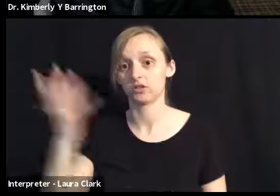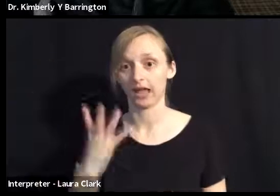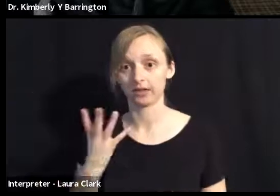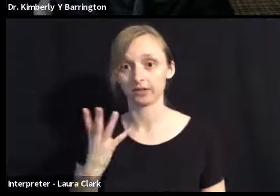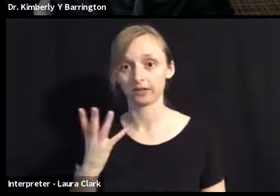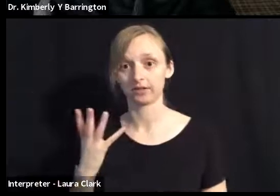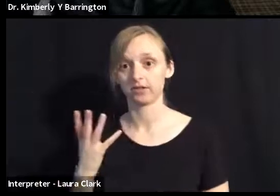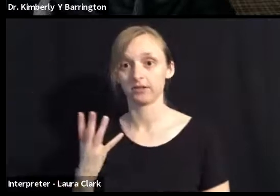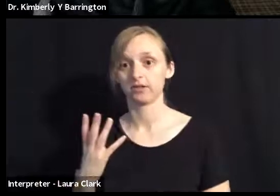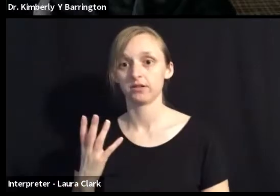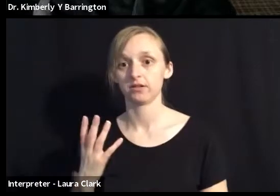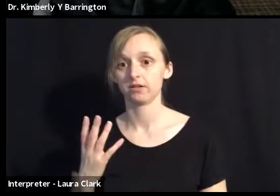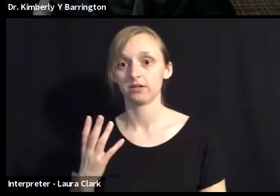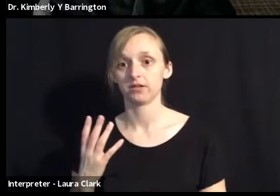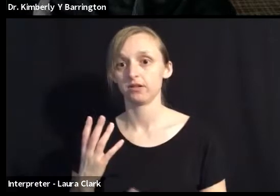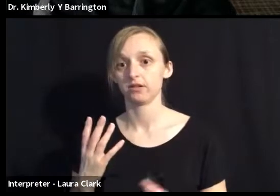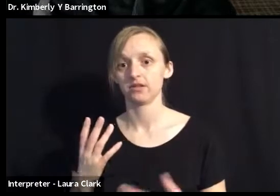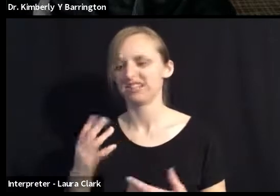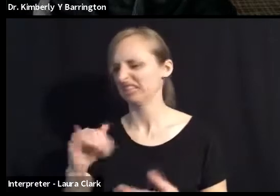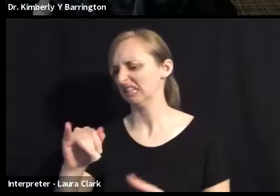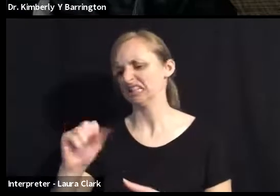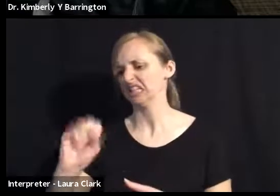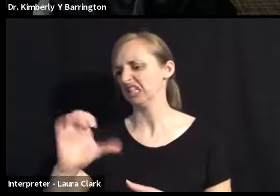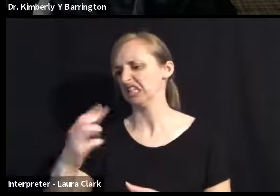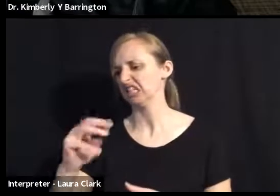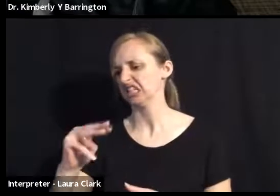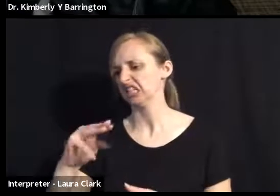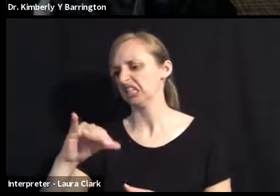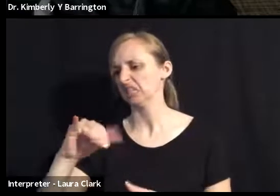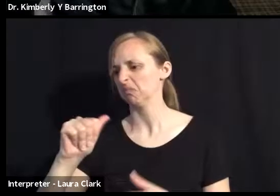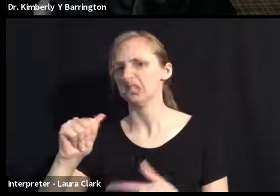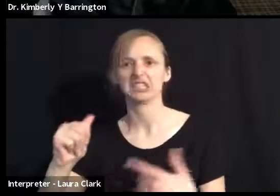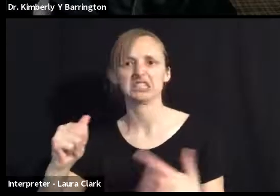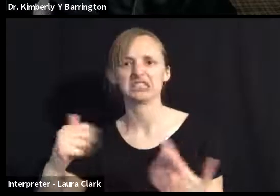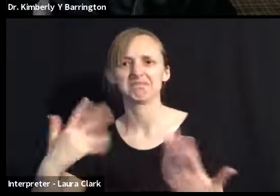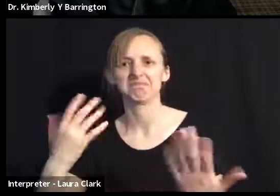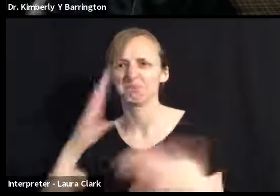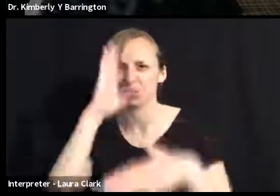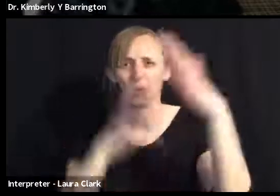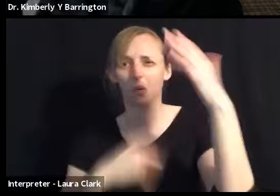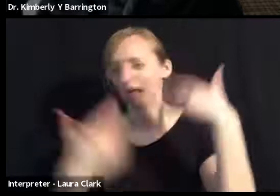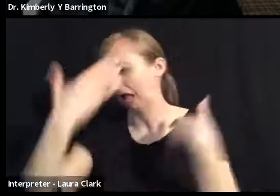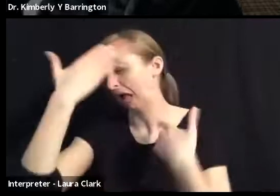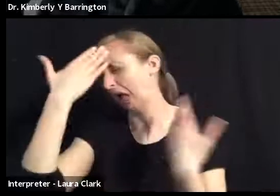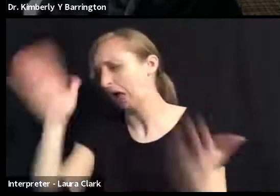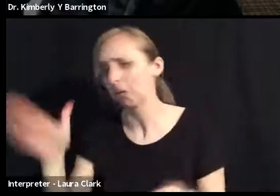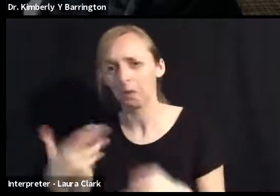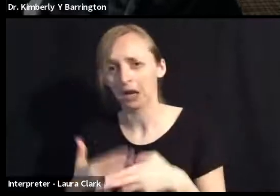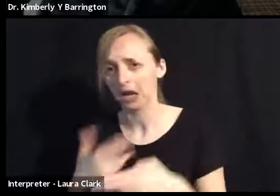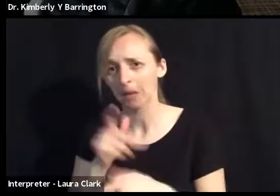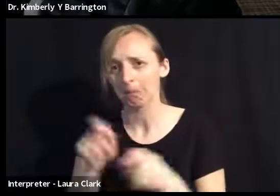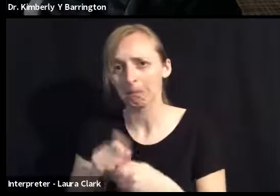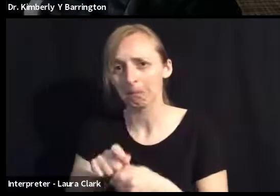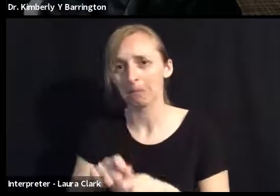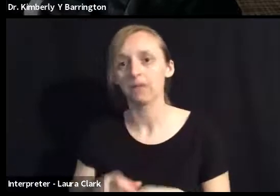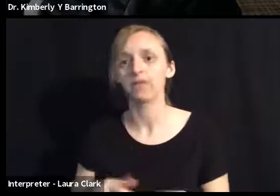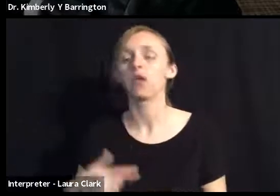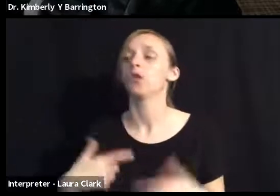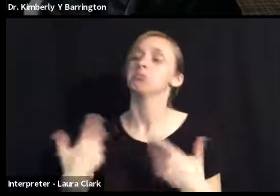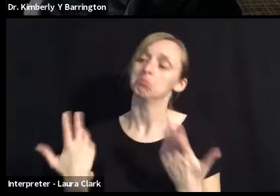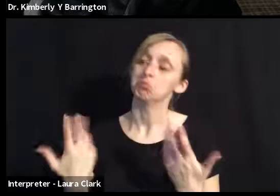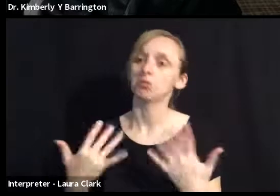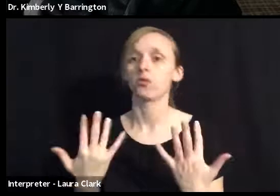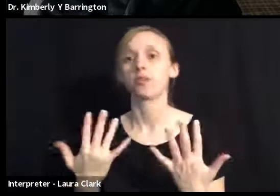IAS or ischemic, whatever that is, ischemic stroke. So I was just going by that until I got the results